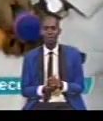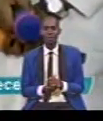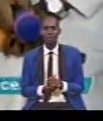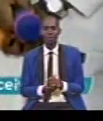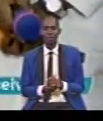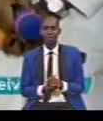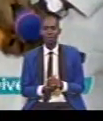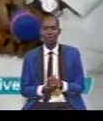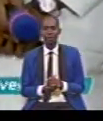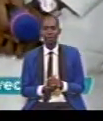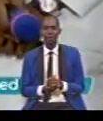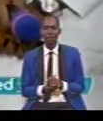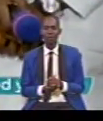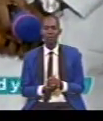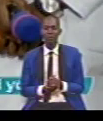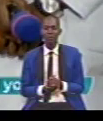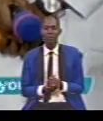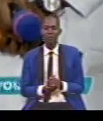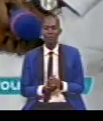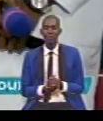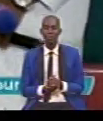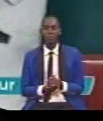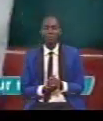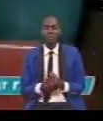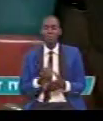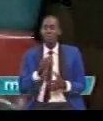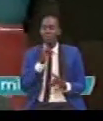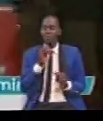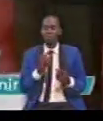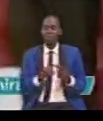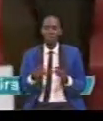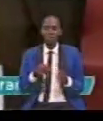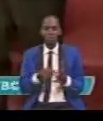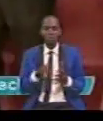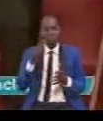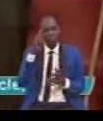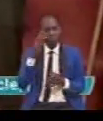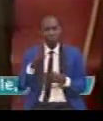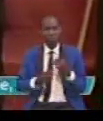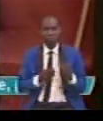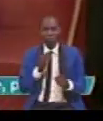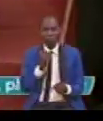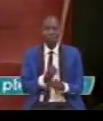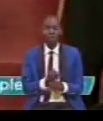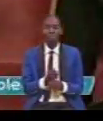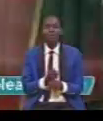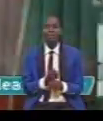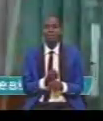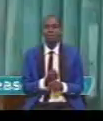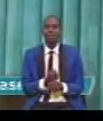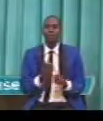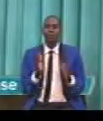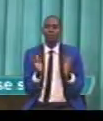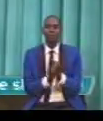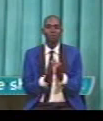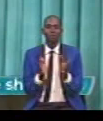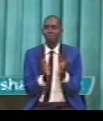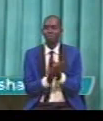Yes. She's not been able to do this for 2 years. Put your hands together for the Lord, people of